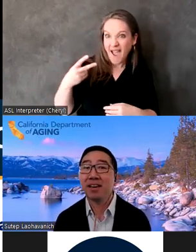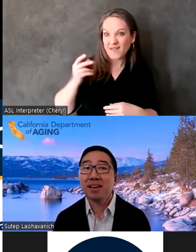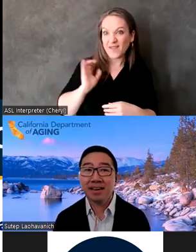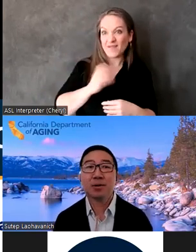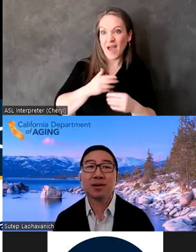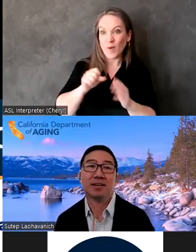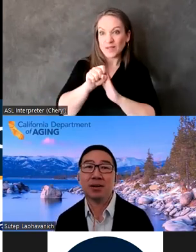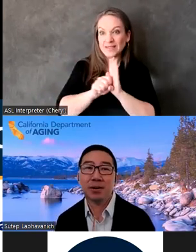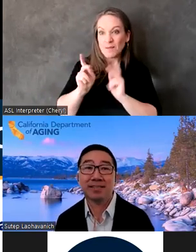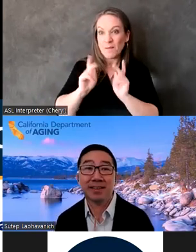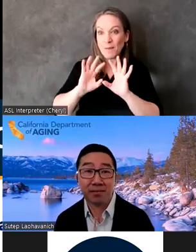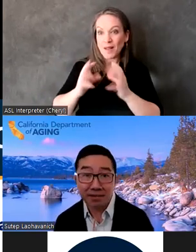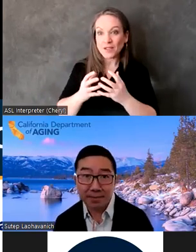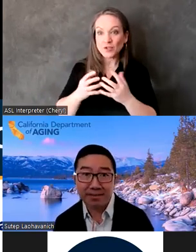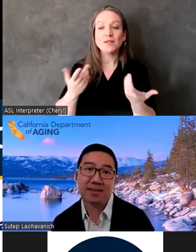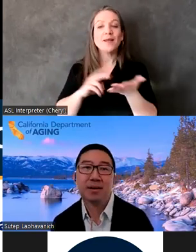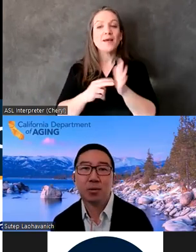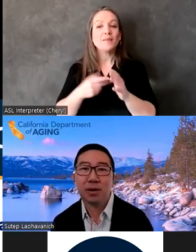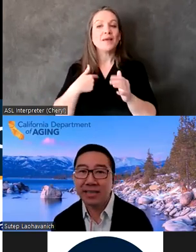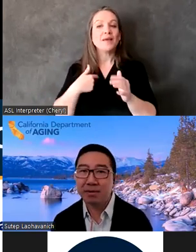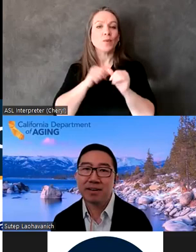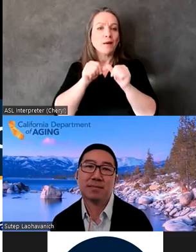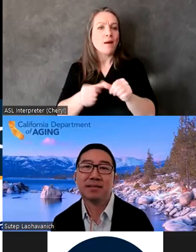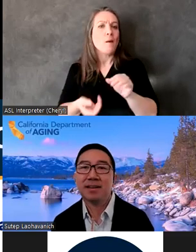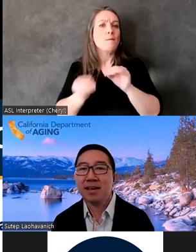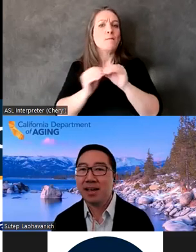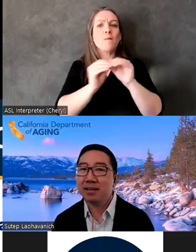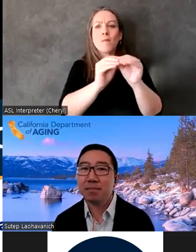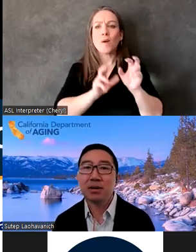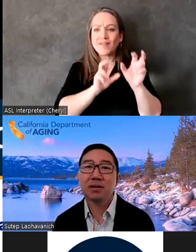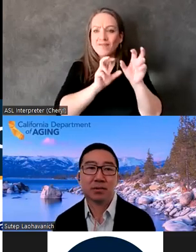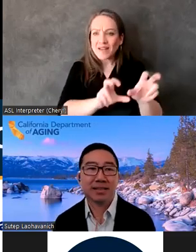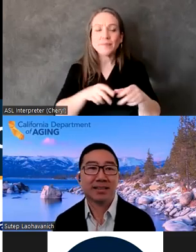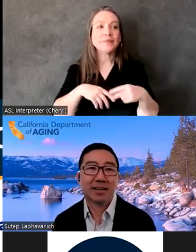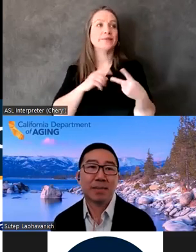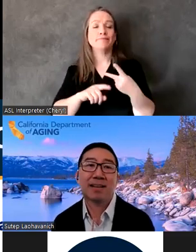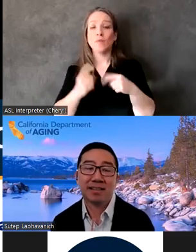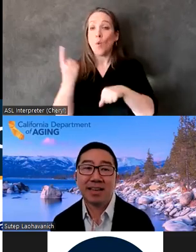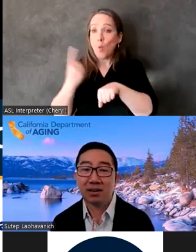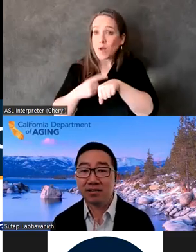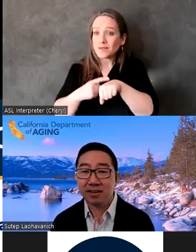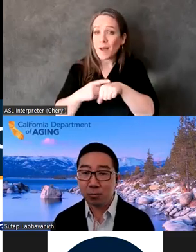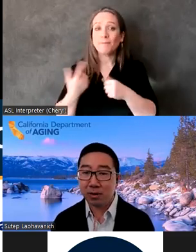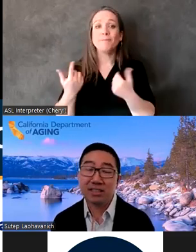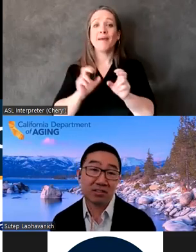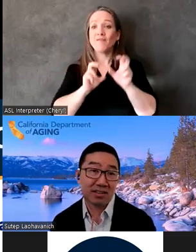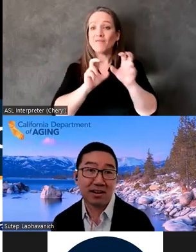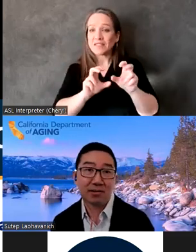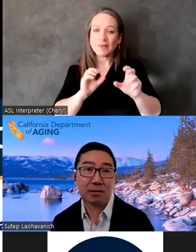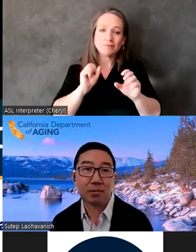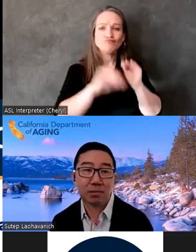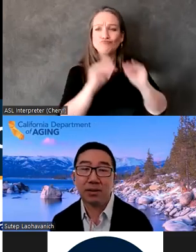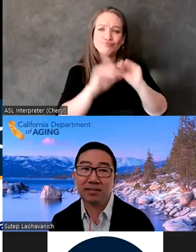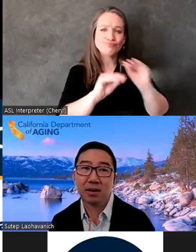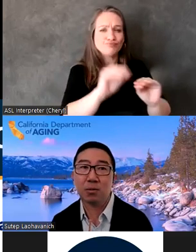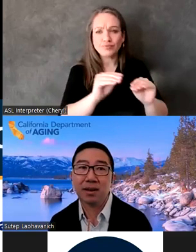receiving increasing ongoing state investments, one-time investments, and to build and strengthen the capacity of the ADRC network that you see here.